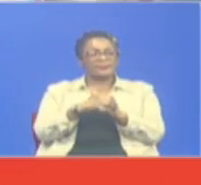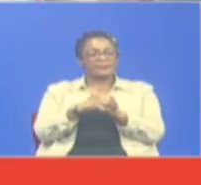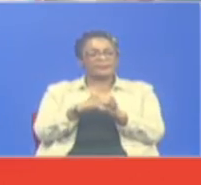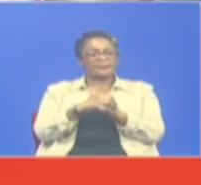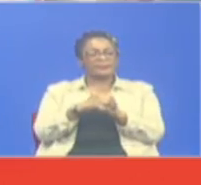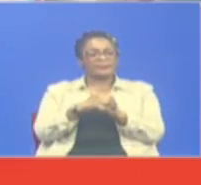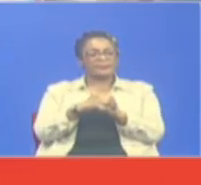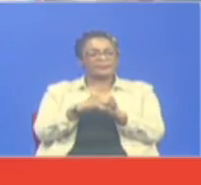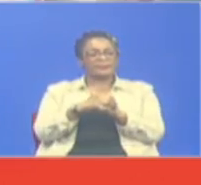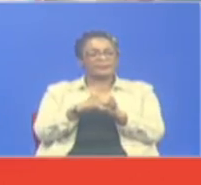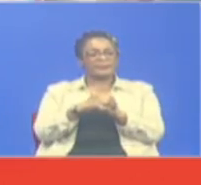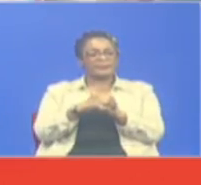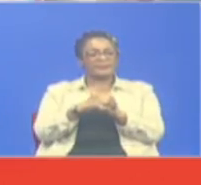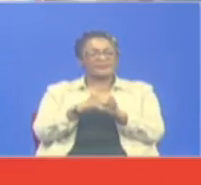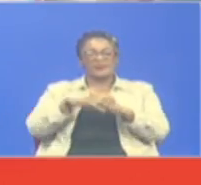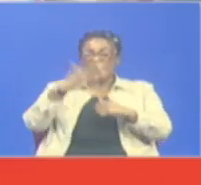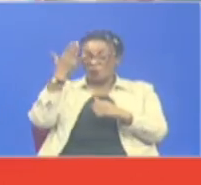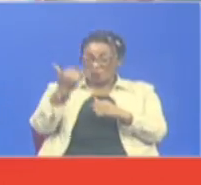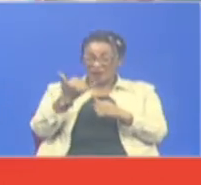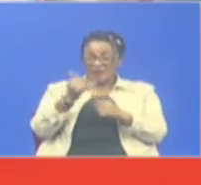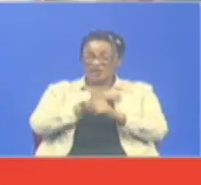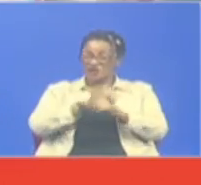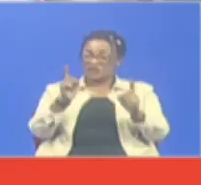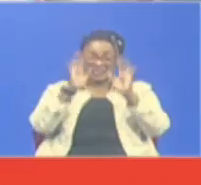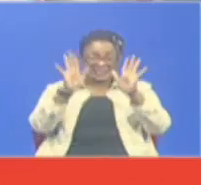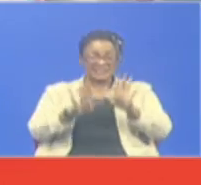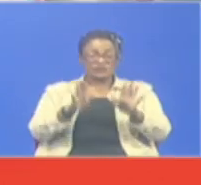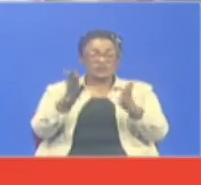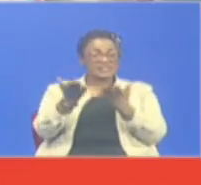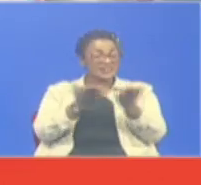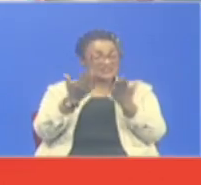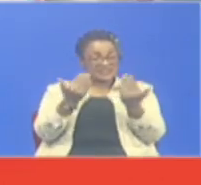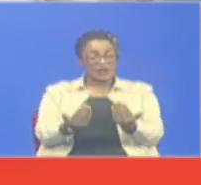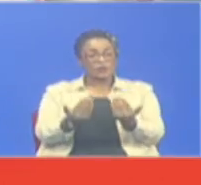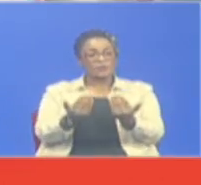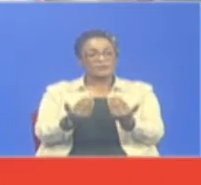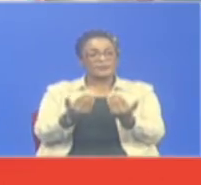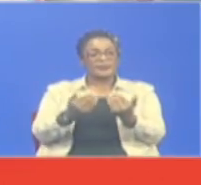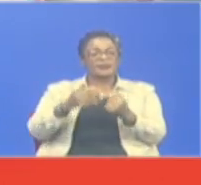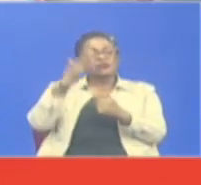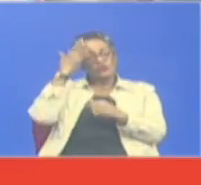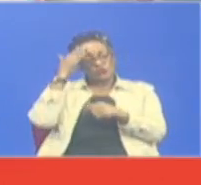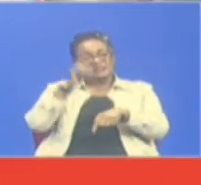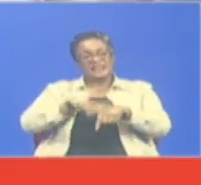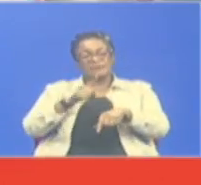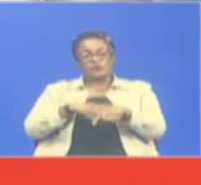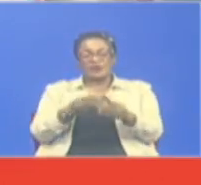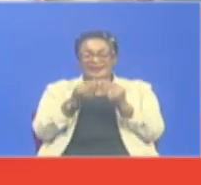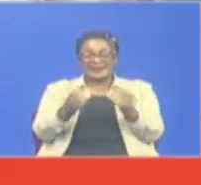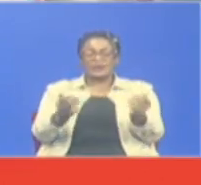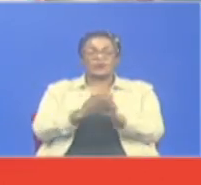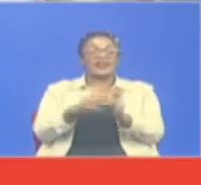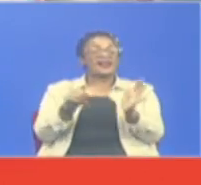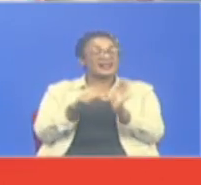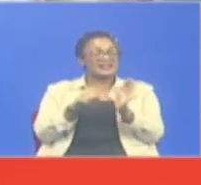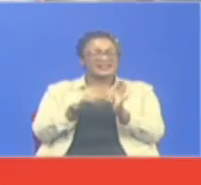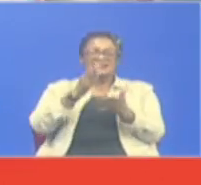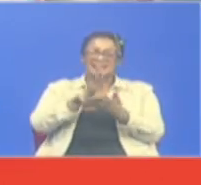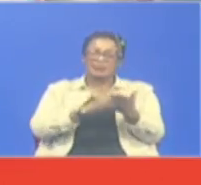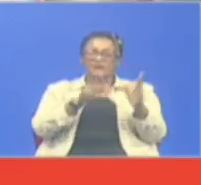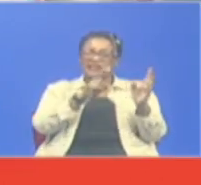Why is it not an essential service? Yes. Right now, when you are dealing with a crisis, Deval, some of the